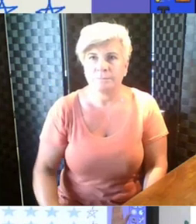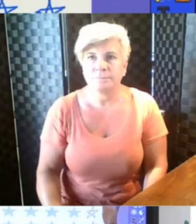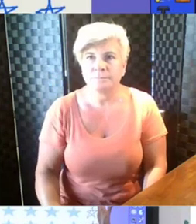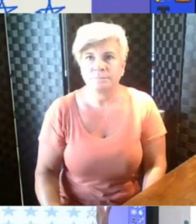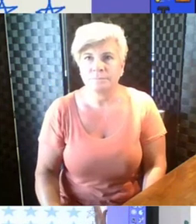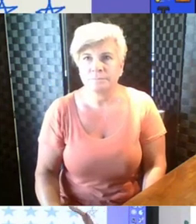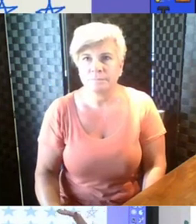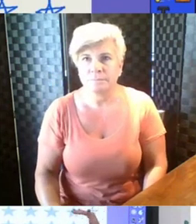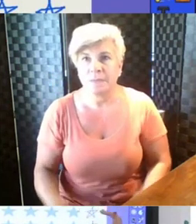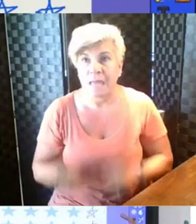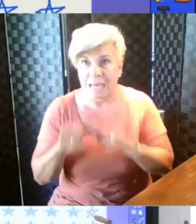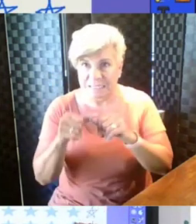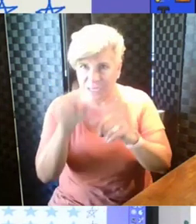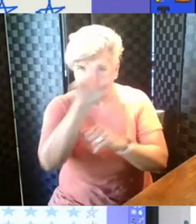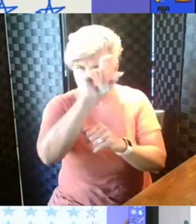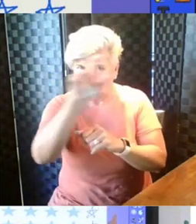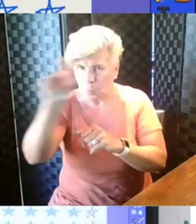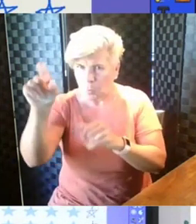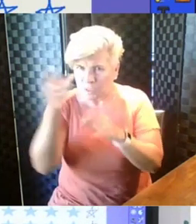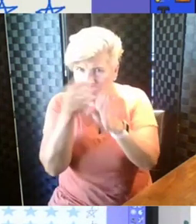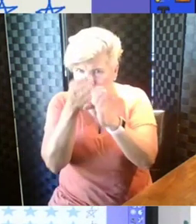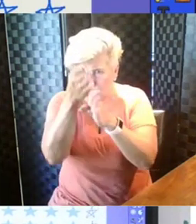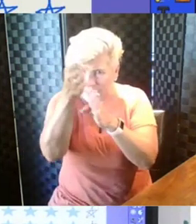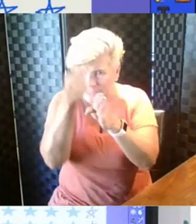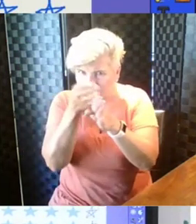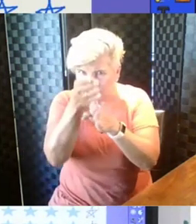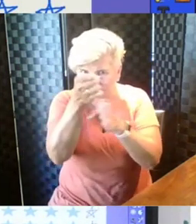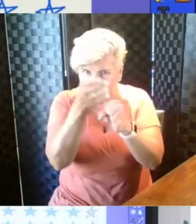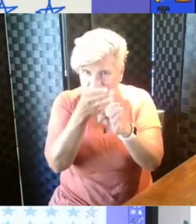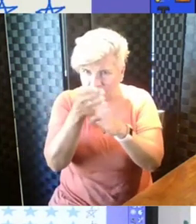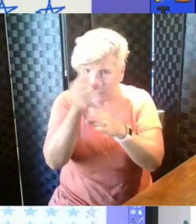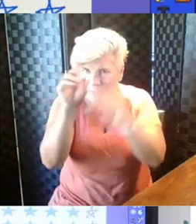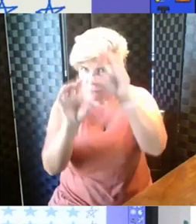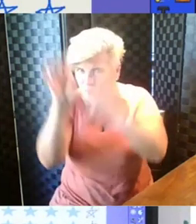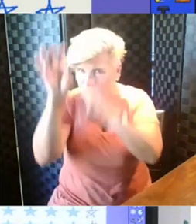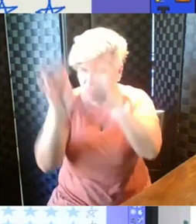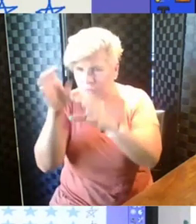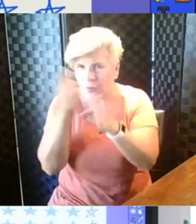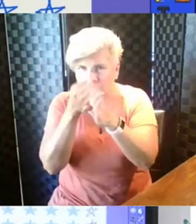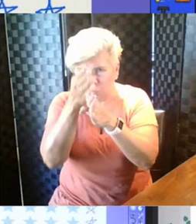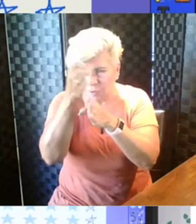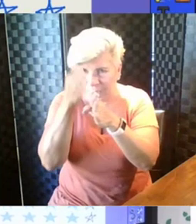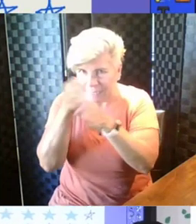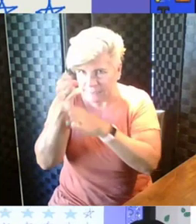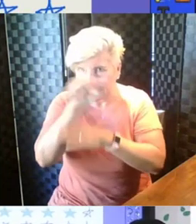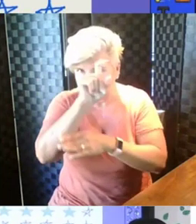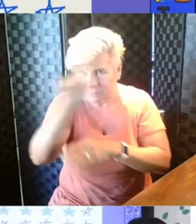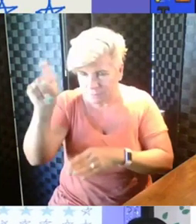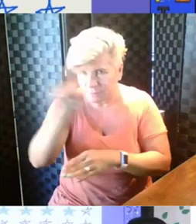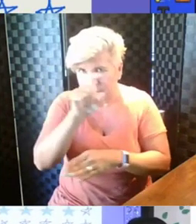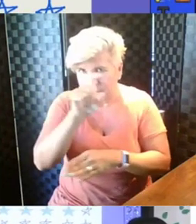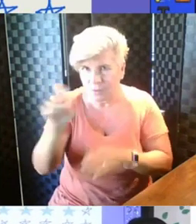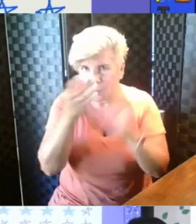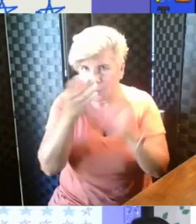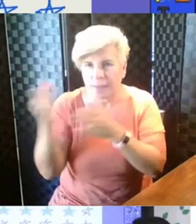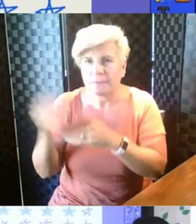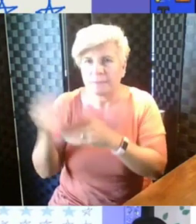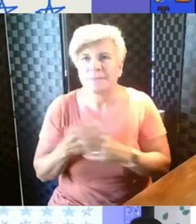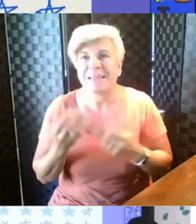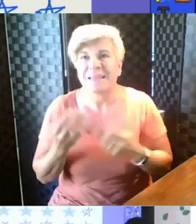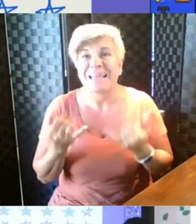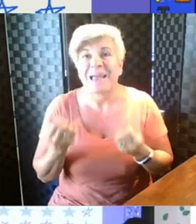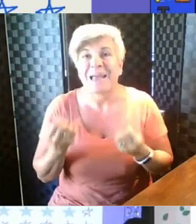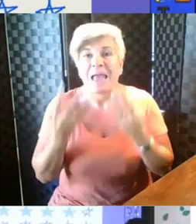1, 2, 3, 4. Notice I kept my rows straight and my columns straight. You want to keep them organized in that array. Now how